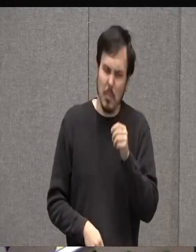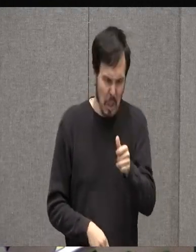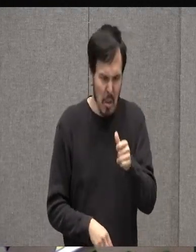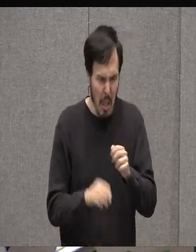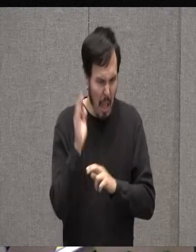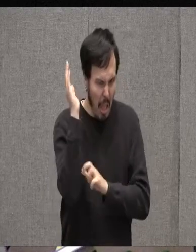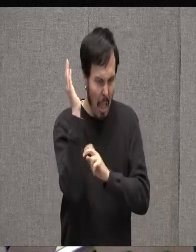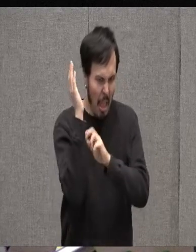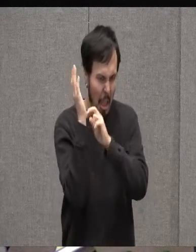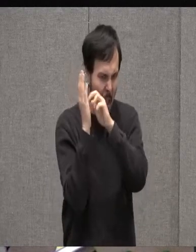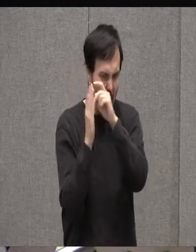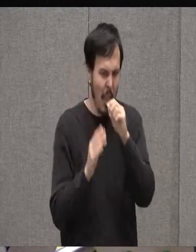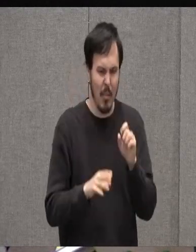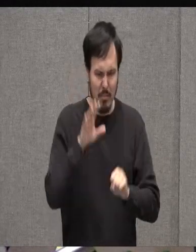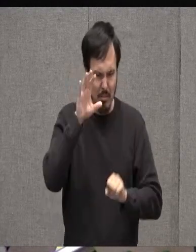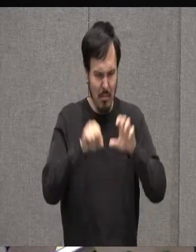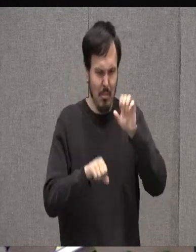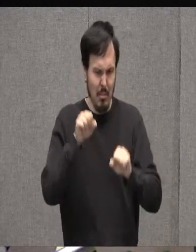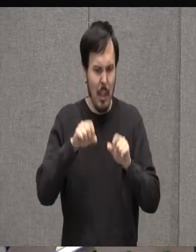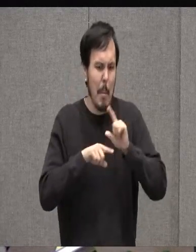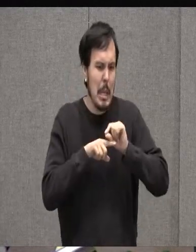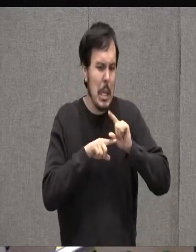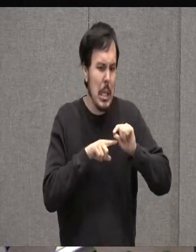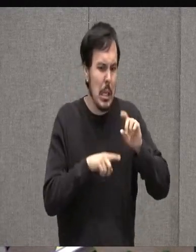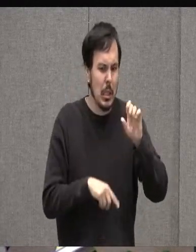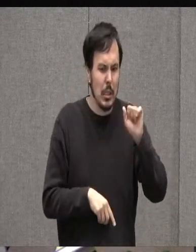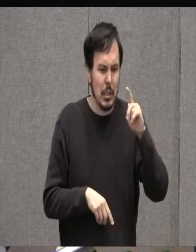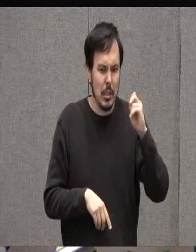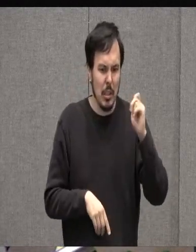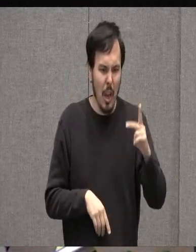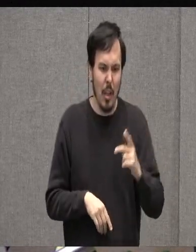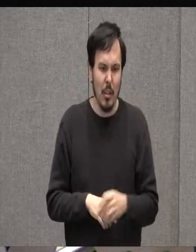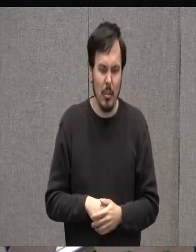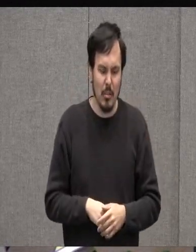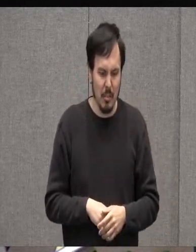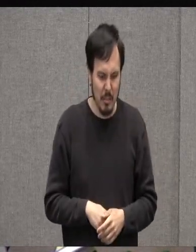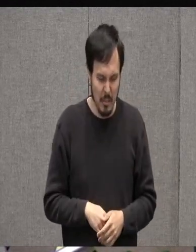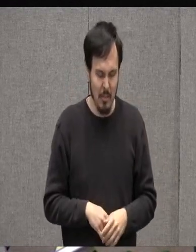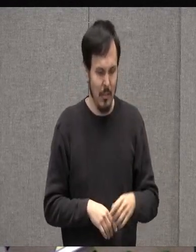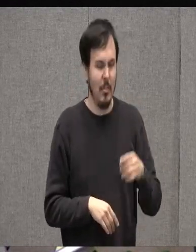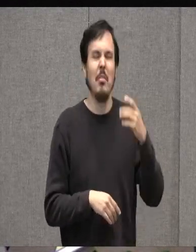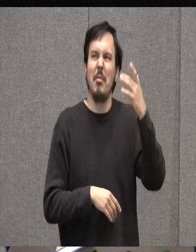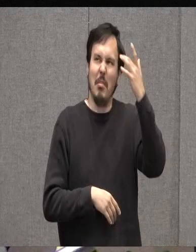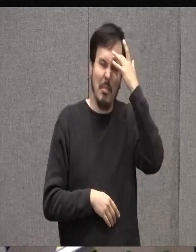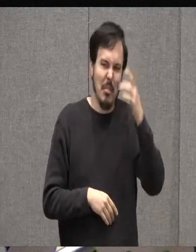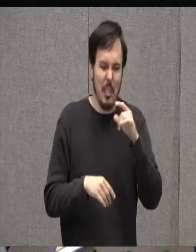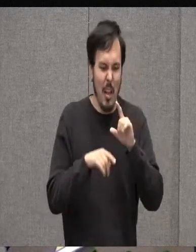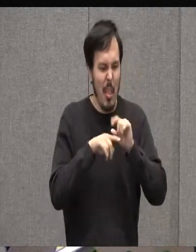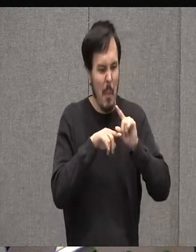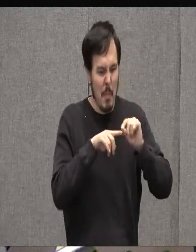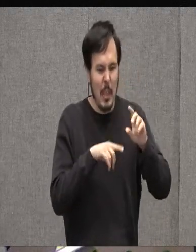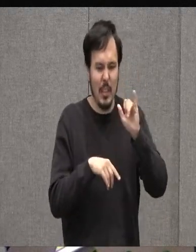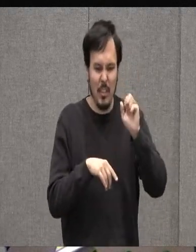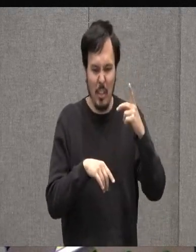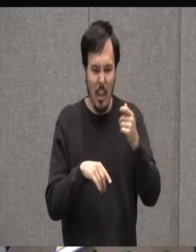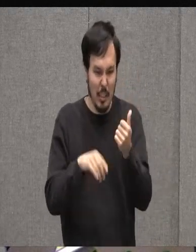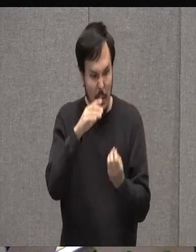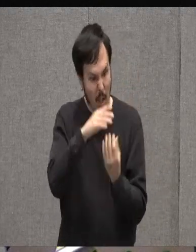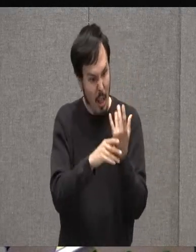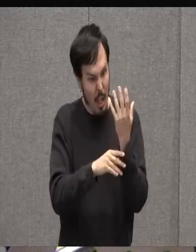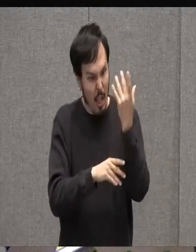opened, and behind it was a very large old giant. Aha, said the giant. A boy, a